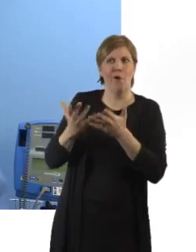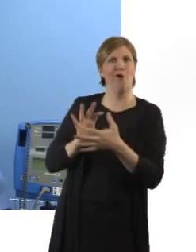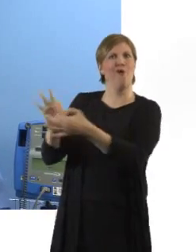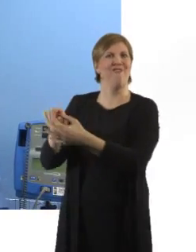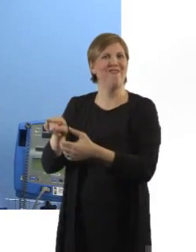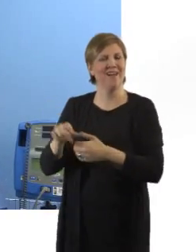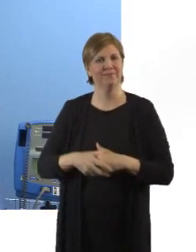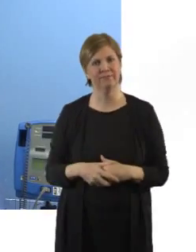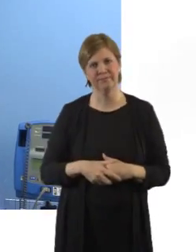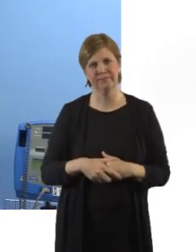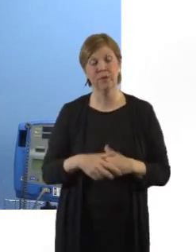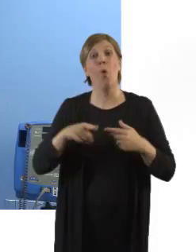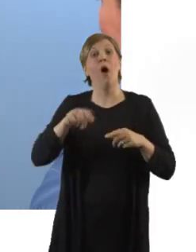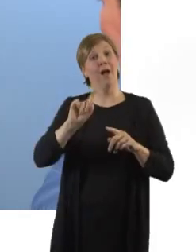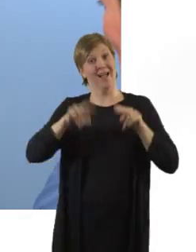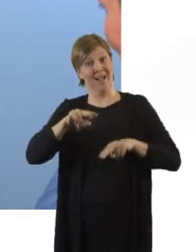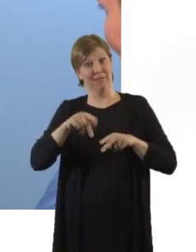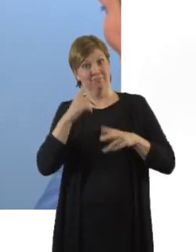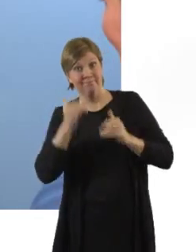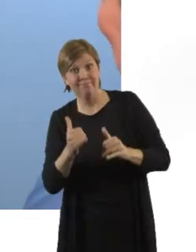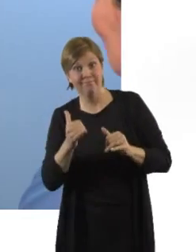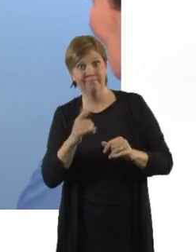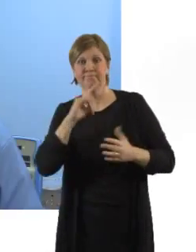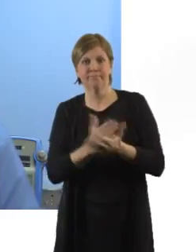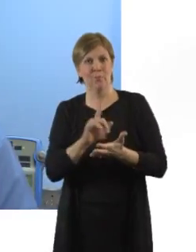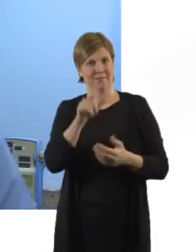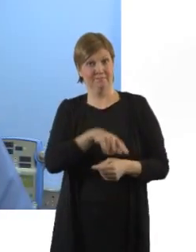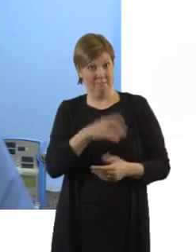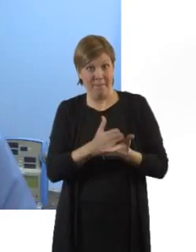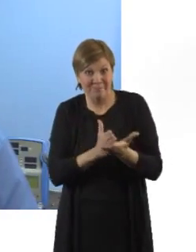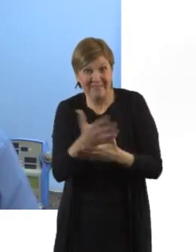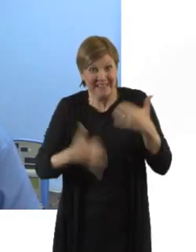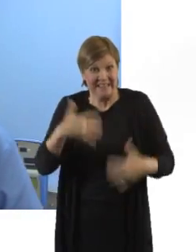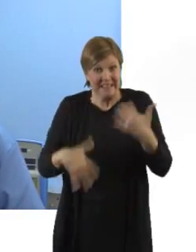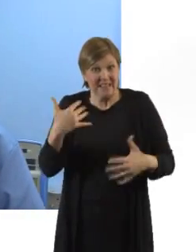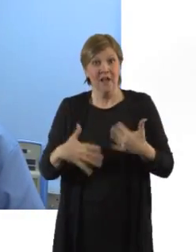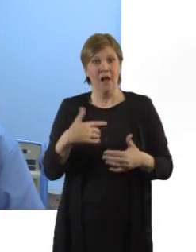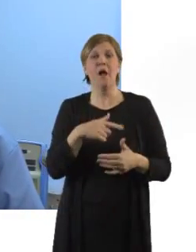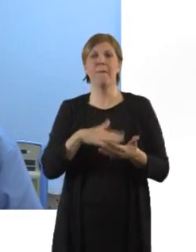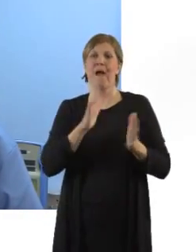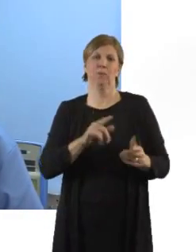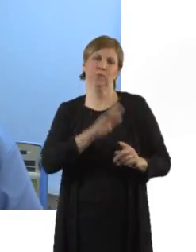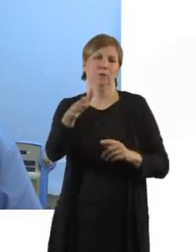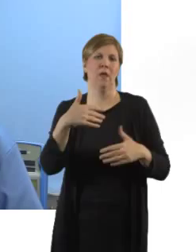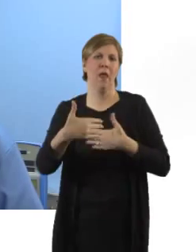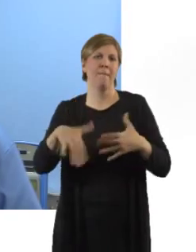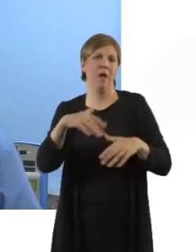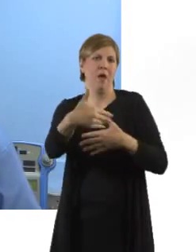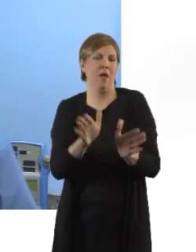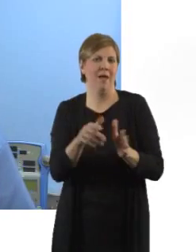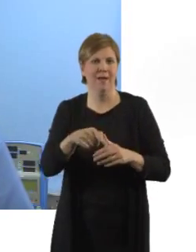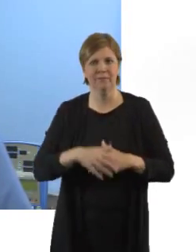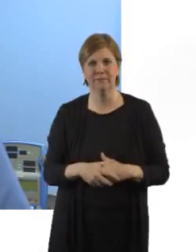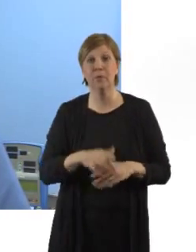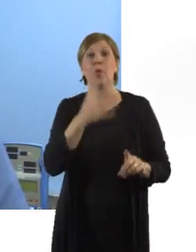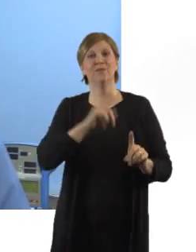required, then the mum would be transferred to the antenatal ward for further assessment. Their birth partner can stay with them but cannot remain overnight and would